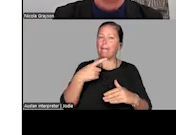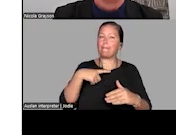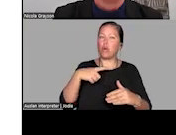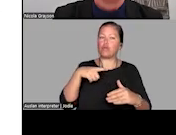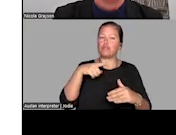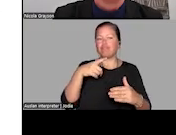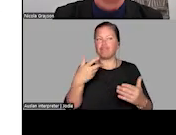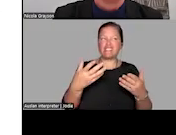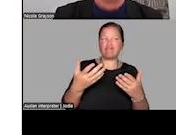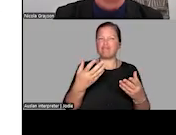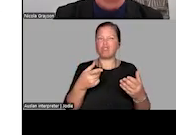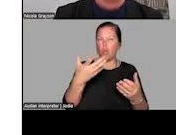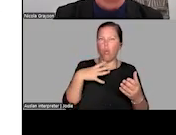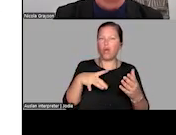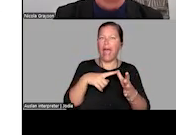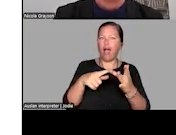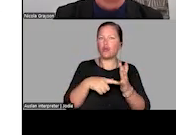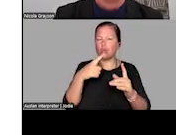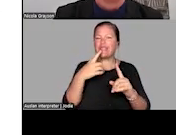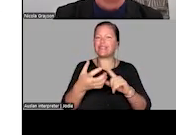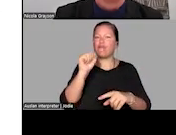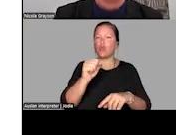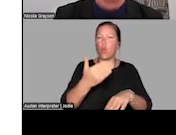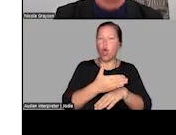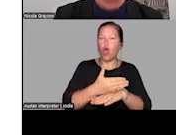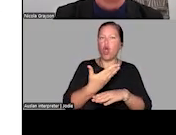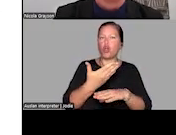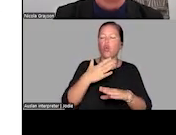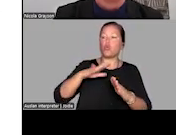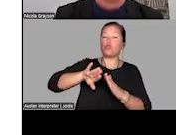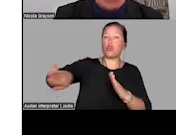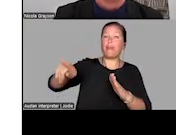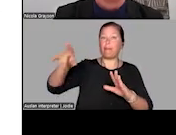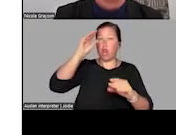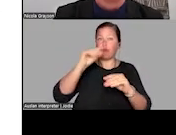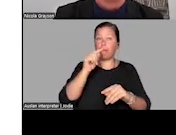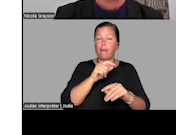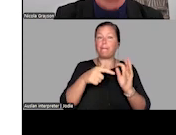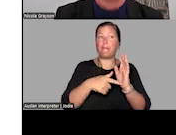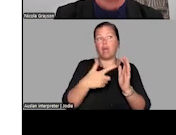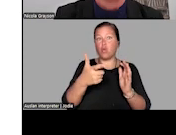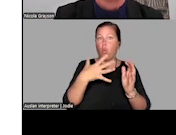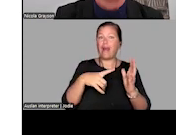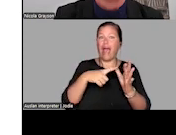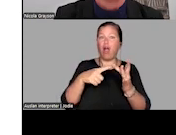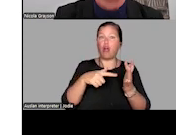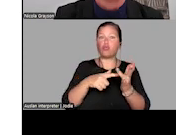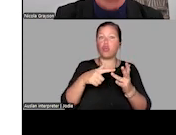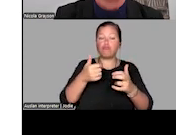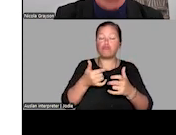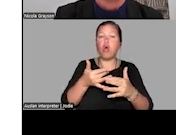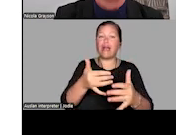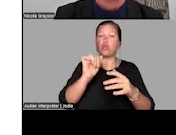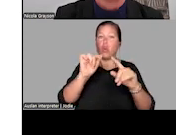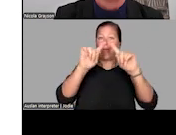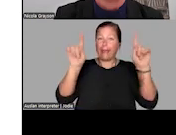your artwork. So there are metadata in it you want AI to learn. Sometimes you want even AI to process your entire image to understand the